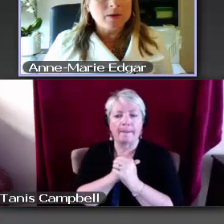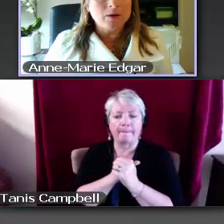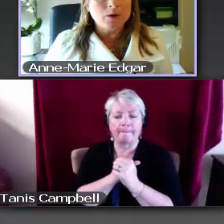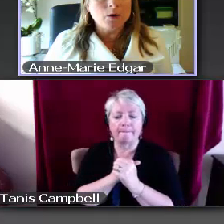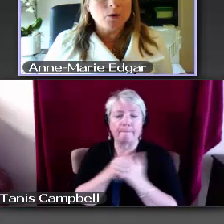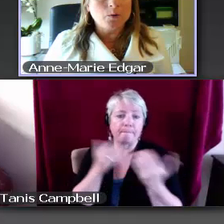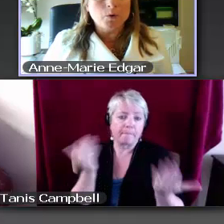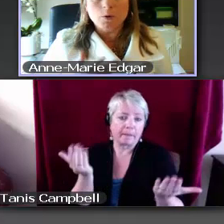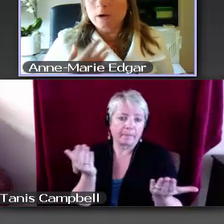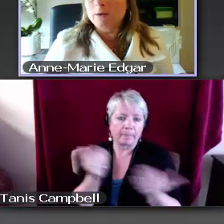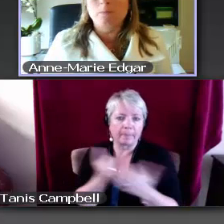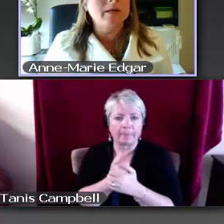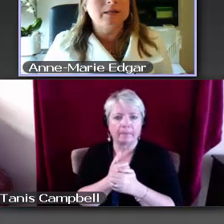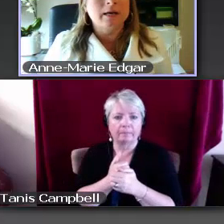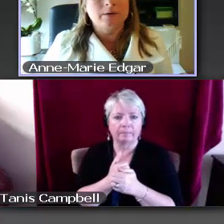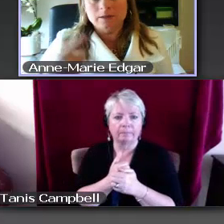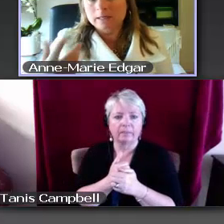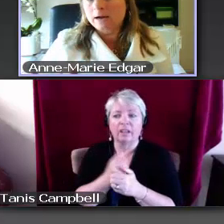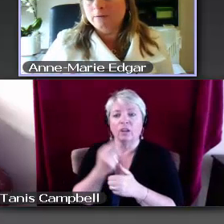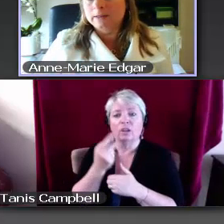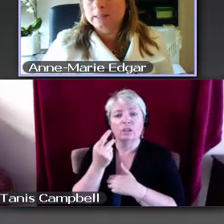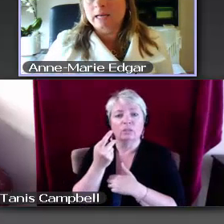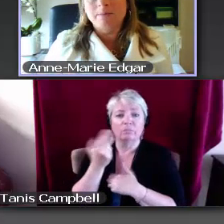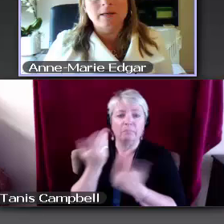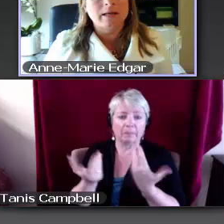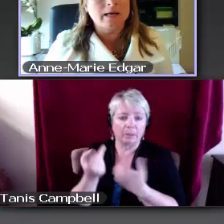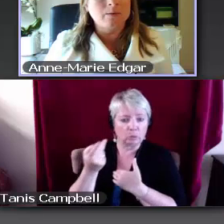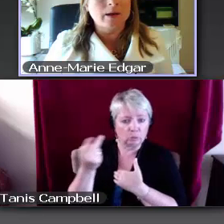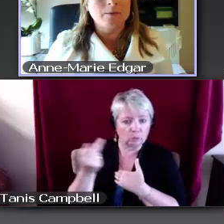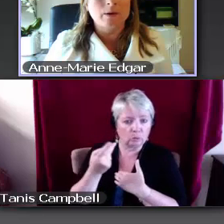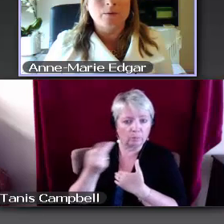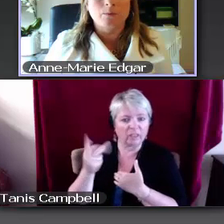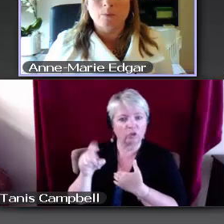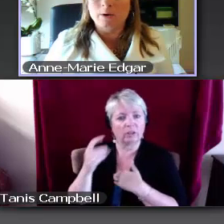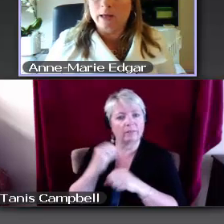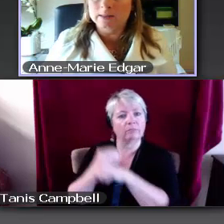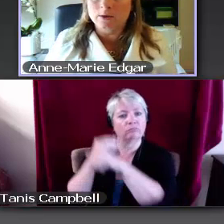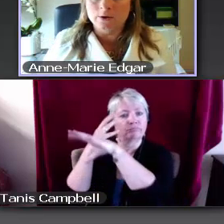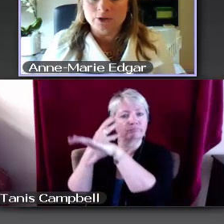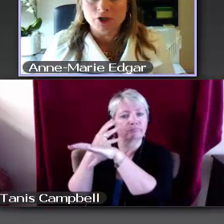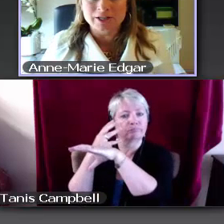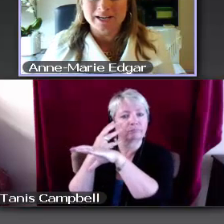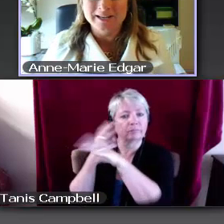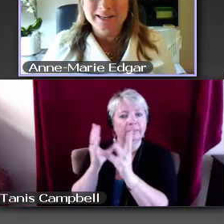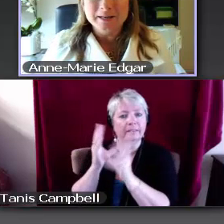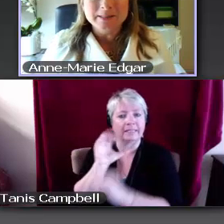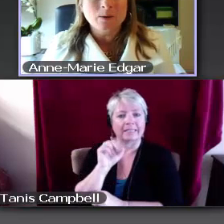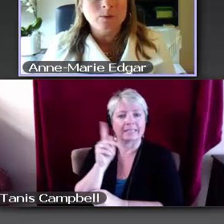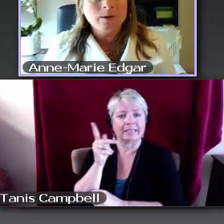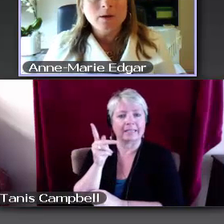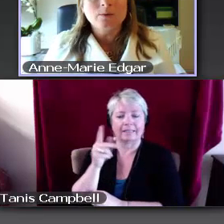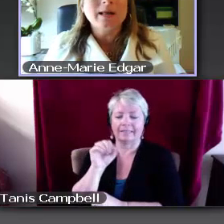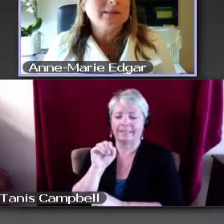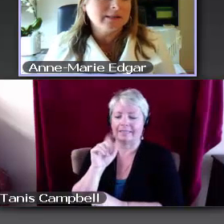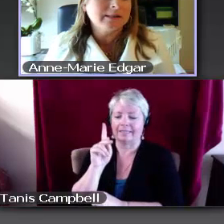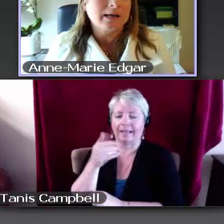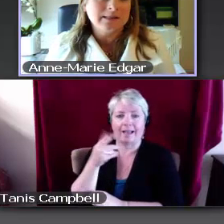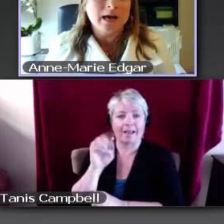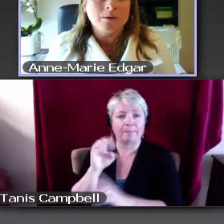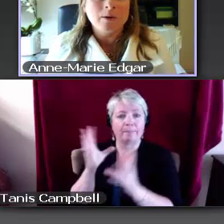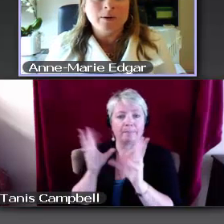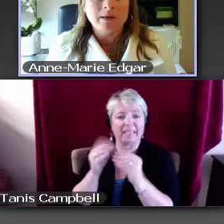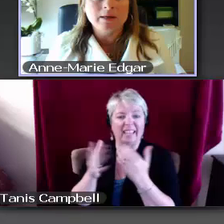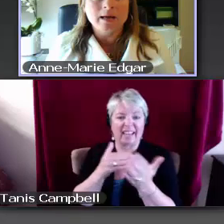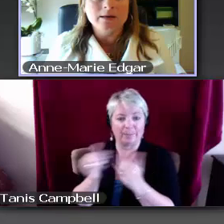But maybe you and I, we need to have a Skype meeting anyway. I know that's on our agenda. So, let's